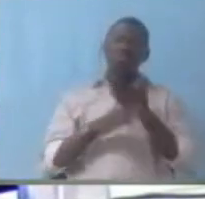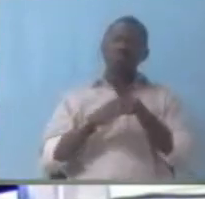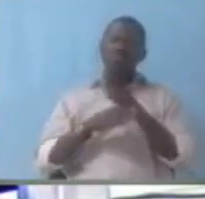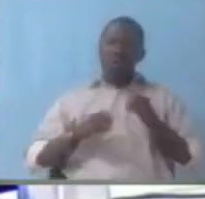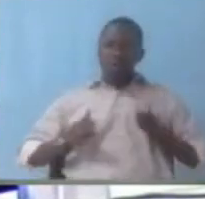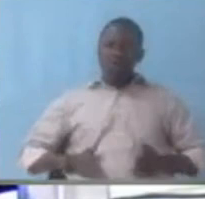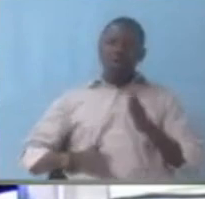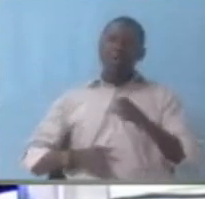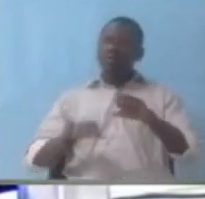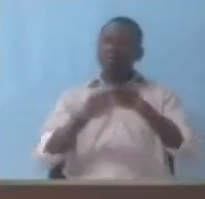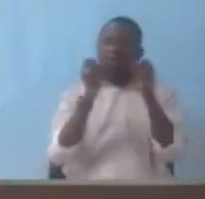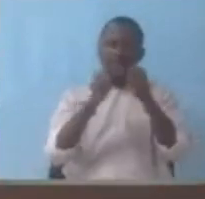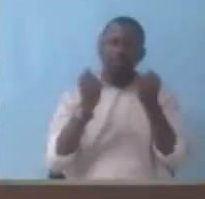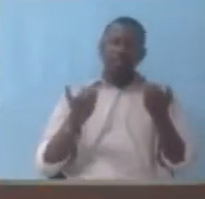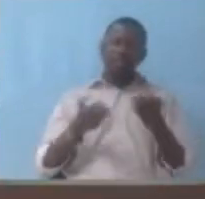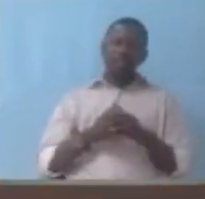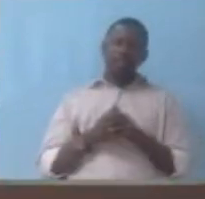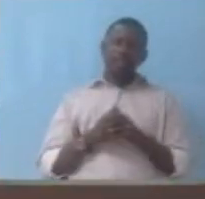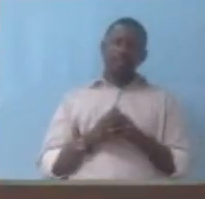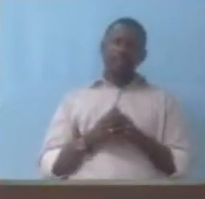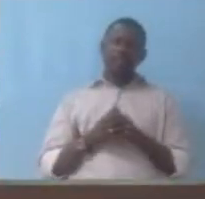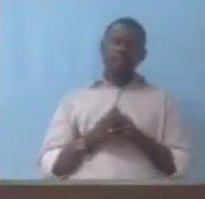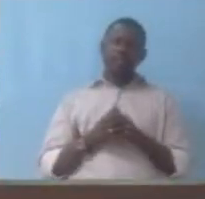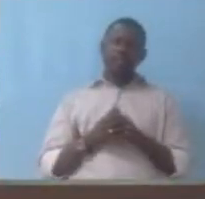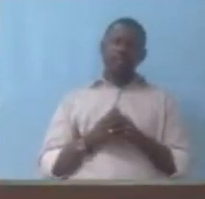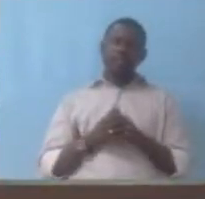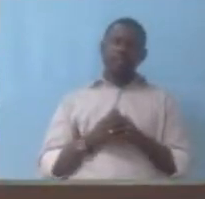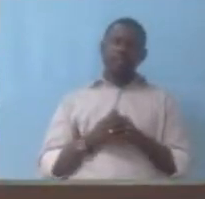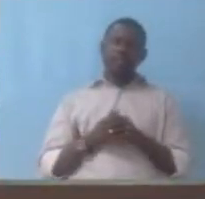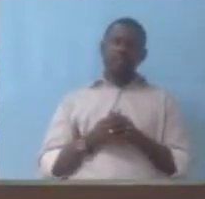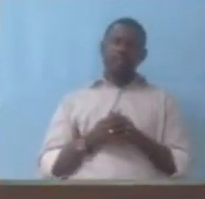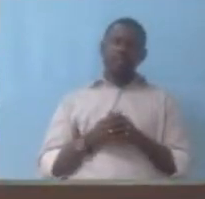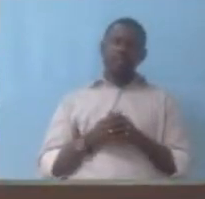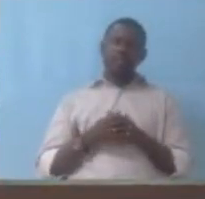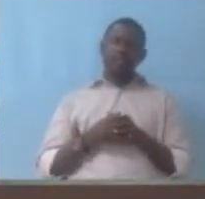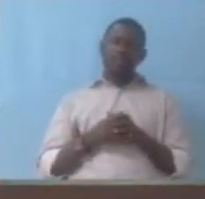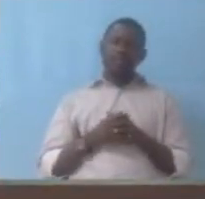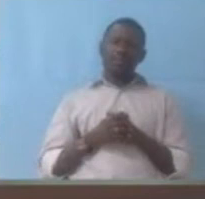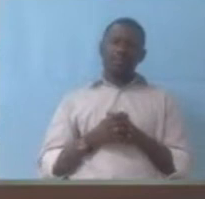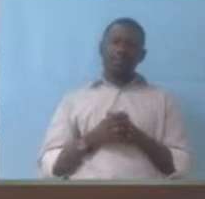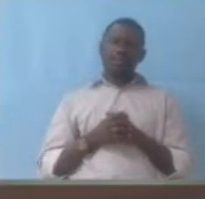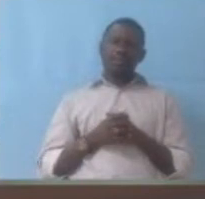tinyabang. No, in terms of Silodi, as he put it, it did not... I don't understand Mandinka.